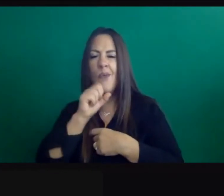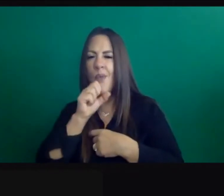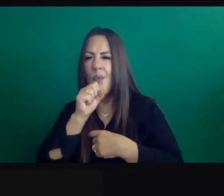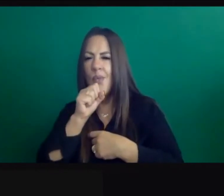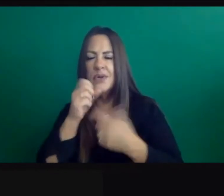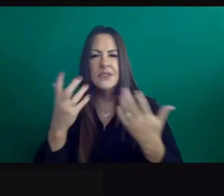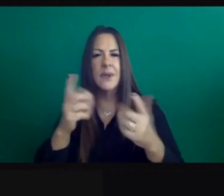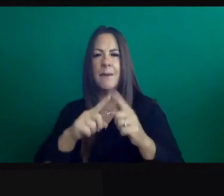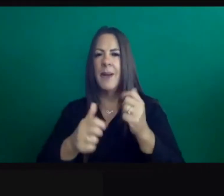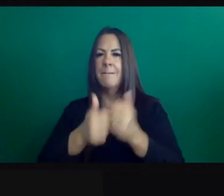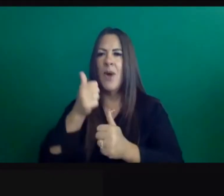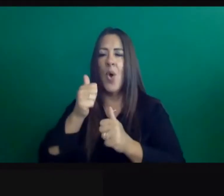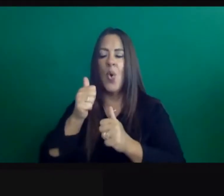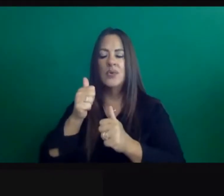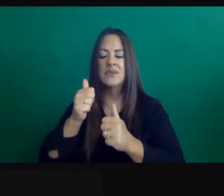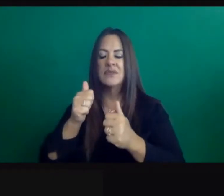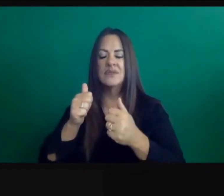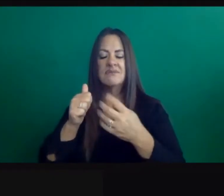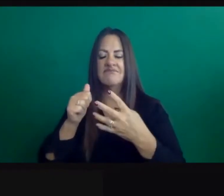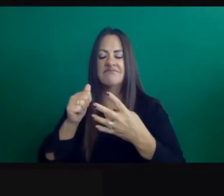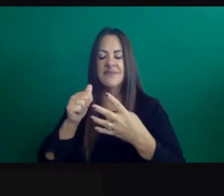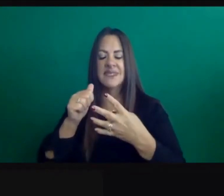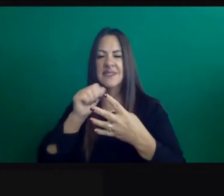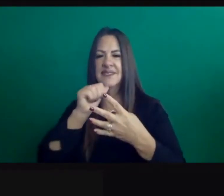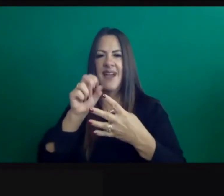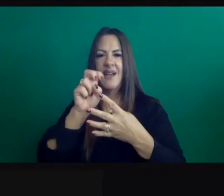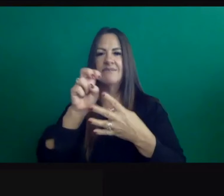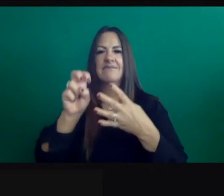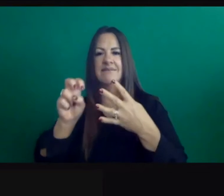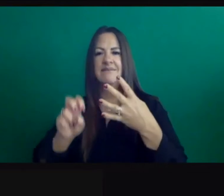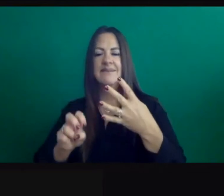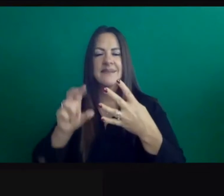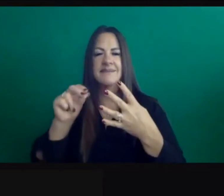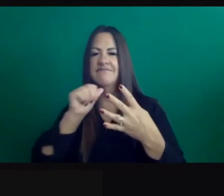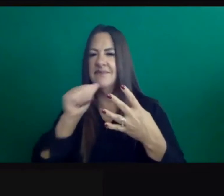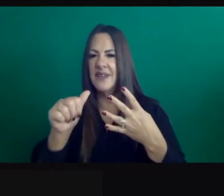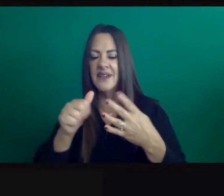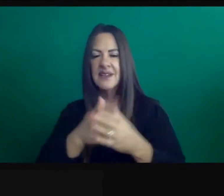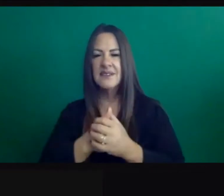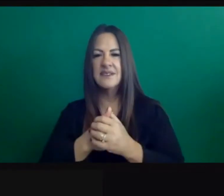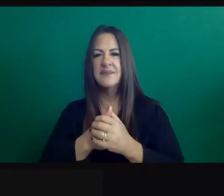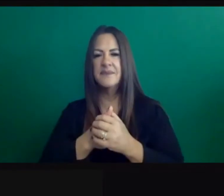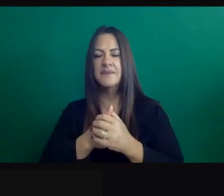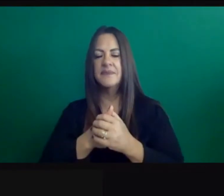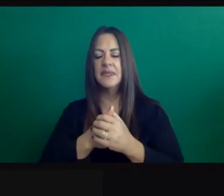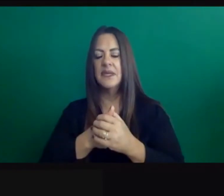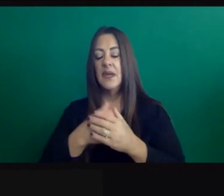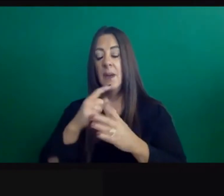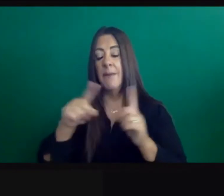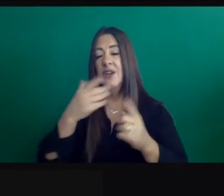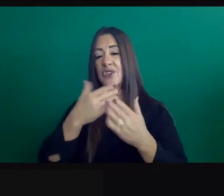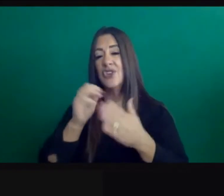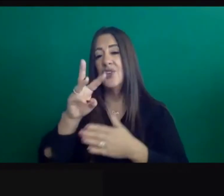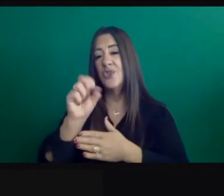new movements there. And the good news is, as we come out of this worst surge that we've seen, that we have the